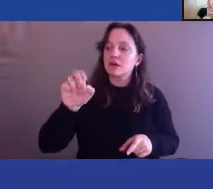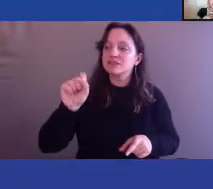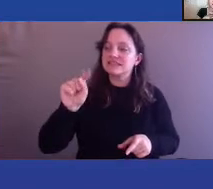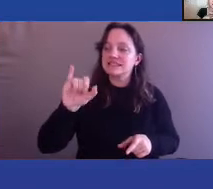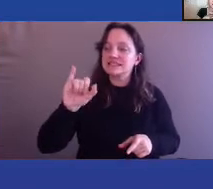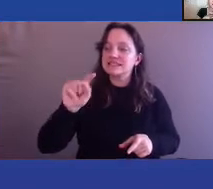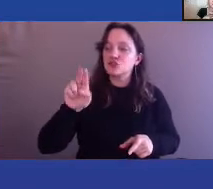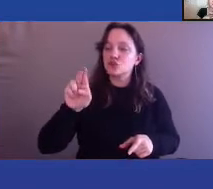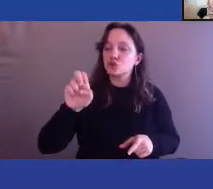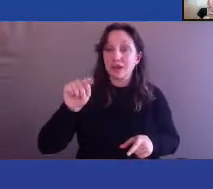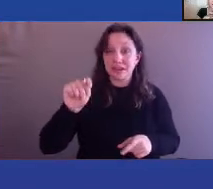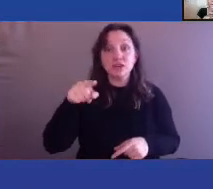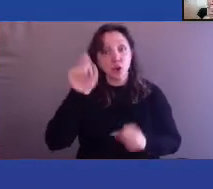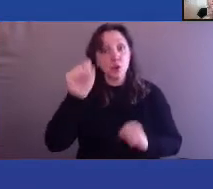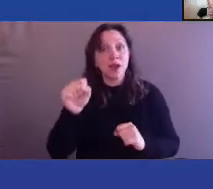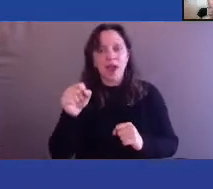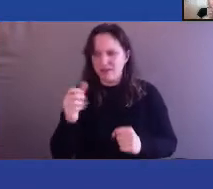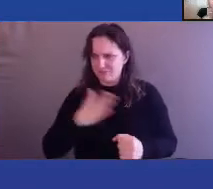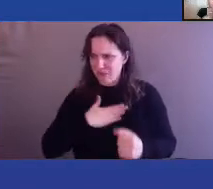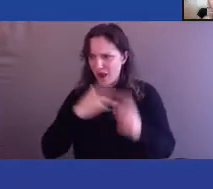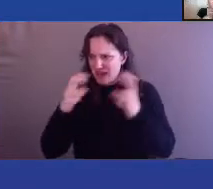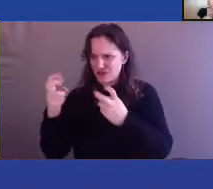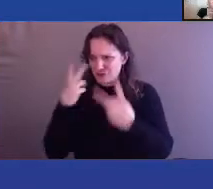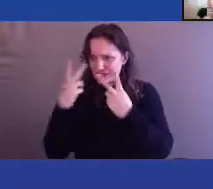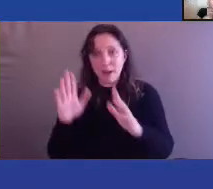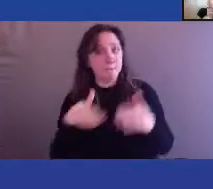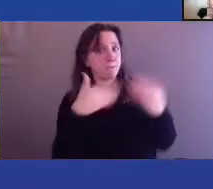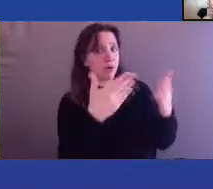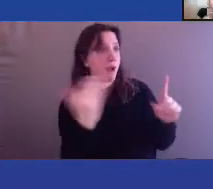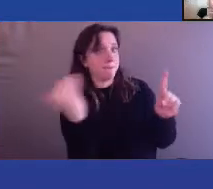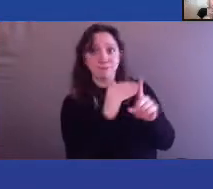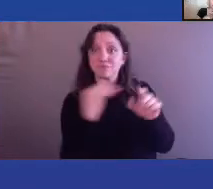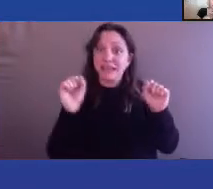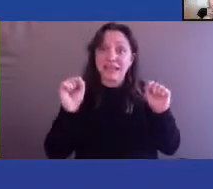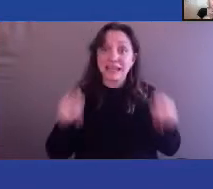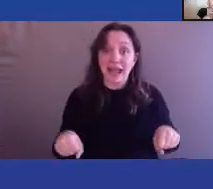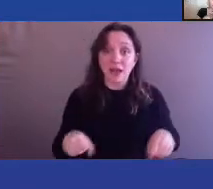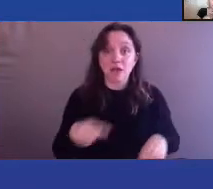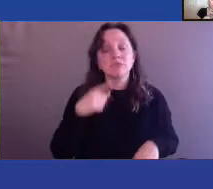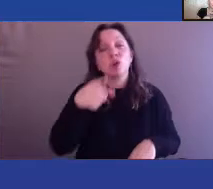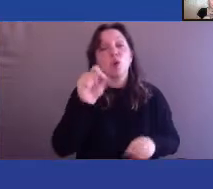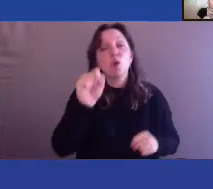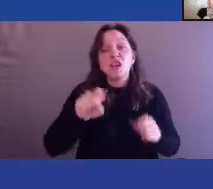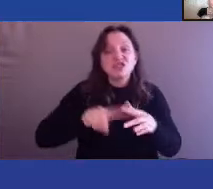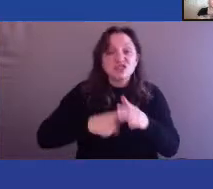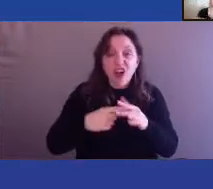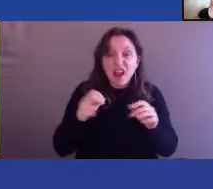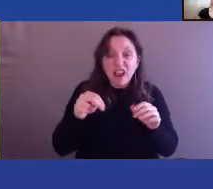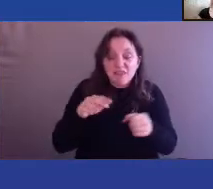to your representatives. And you might try starting at the local level with your city council member.